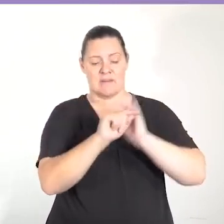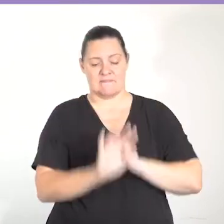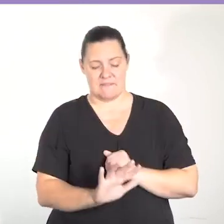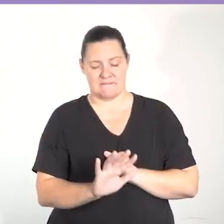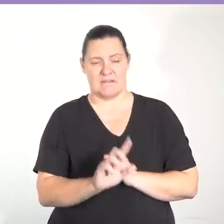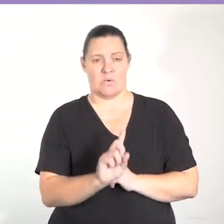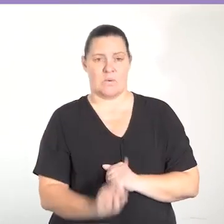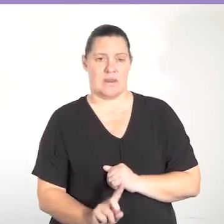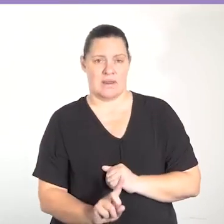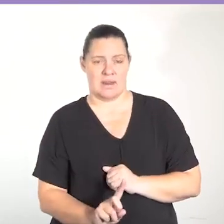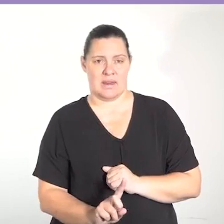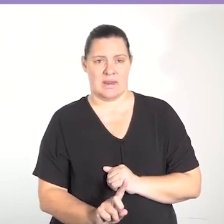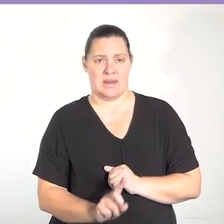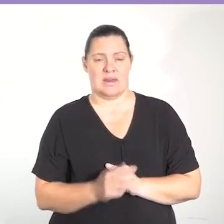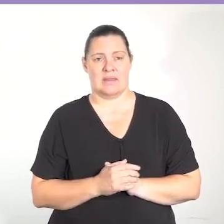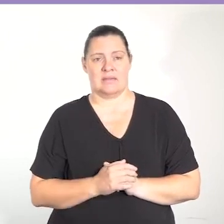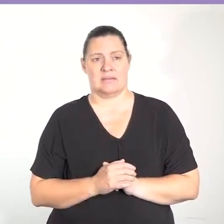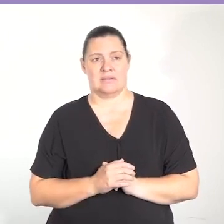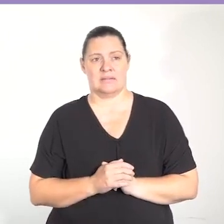tens. That gives us